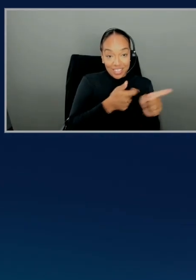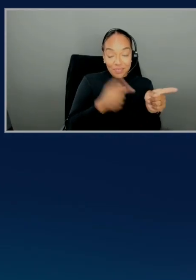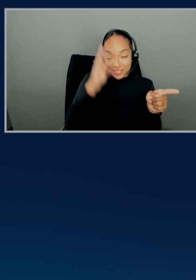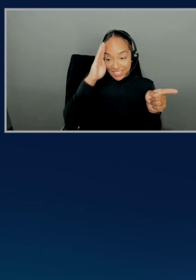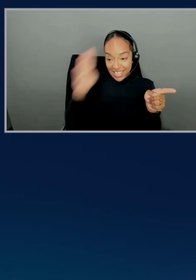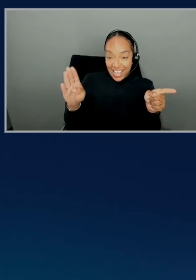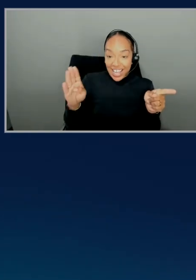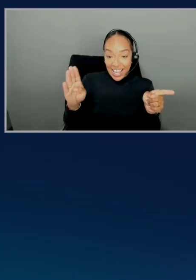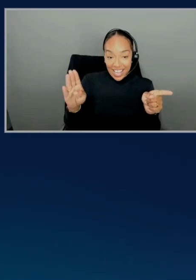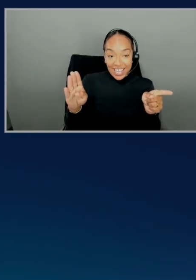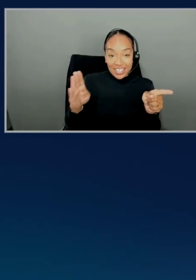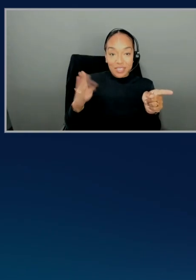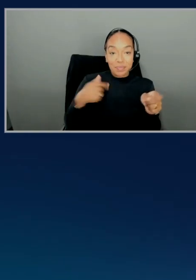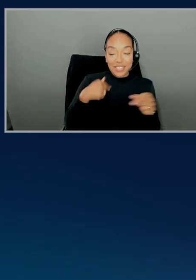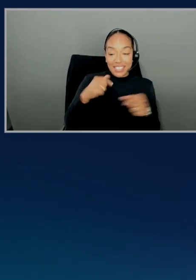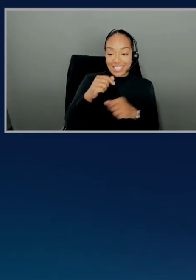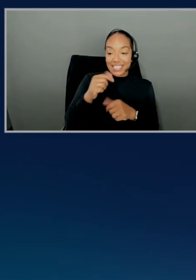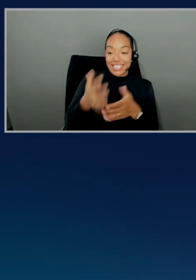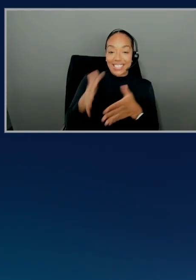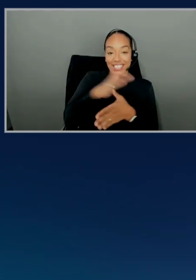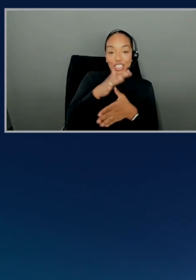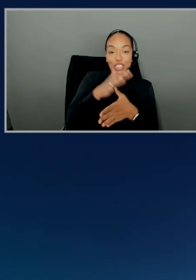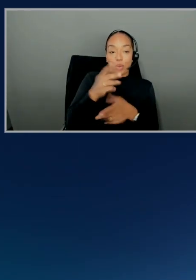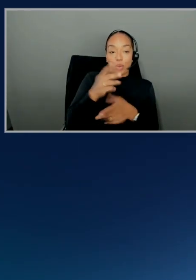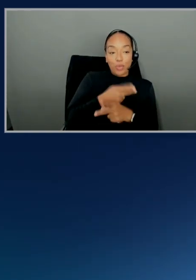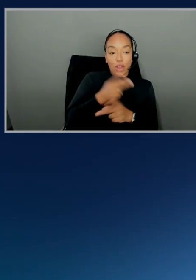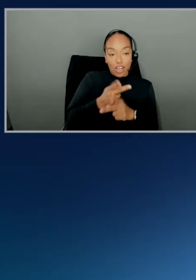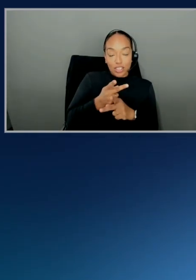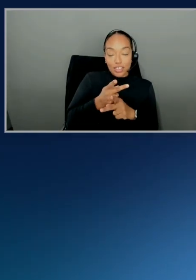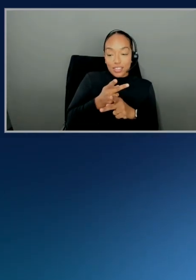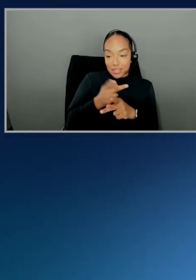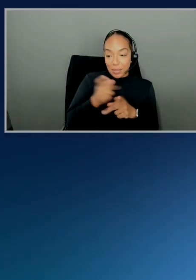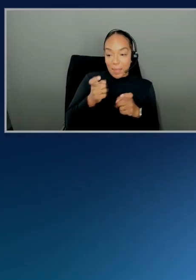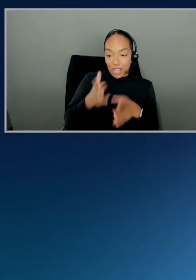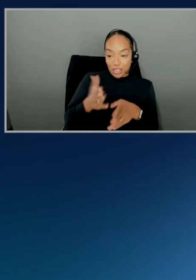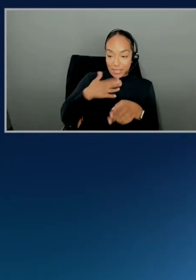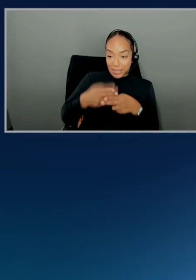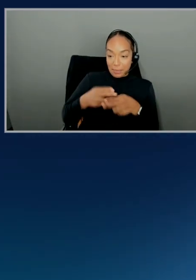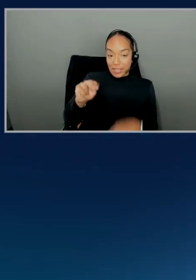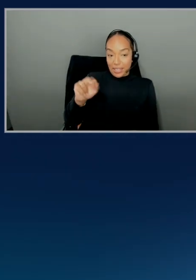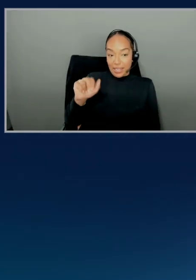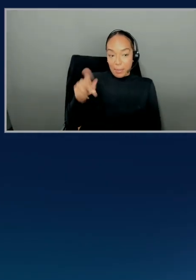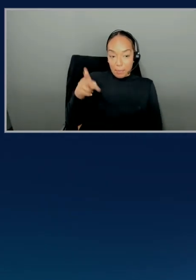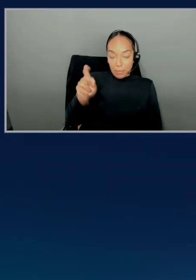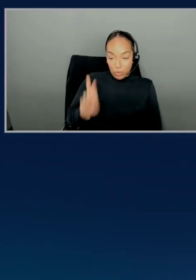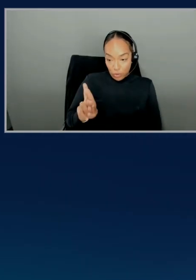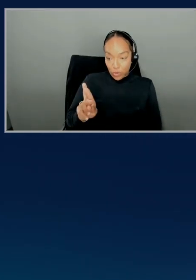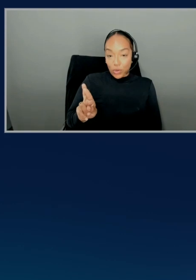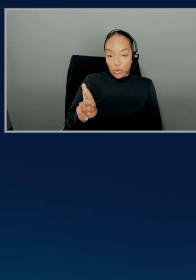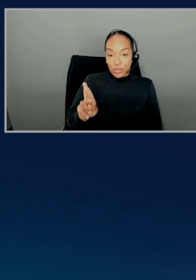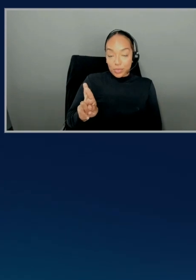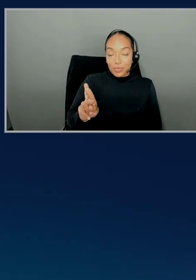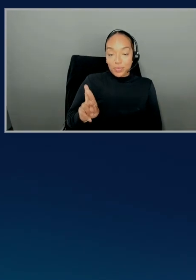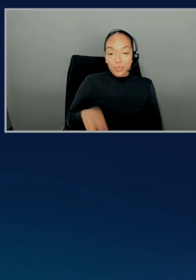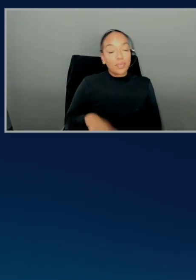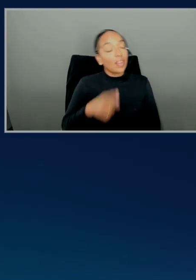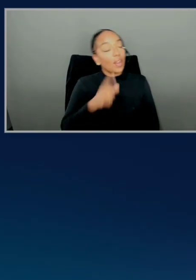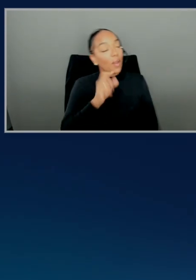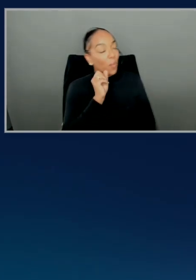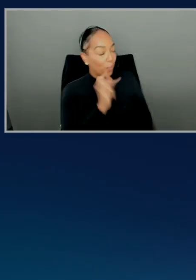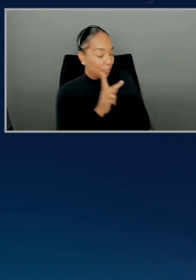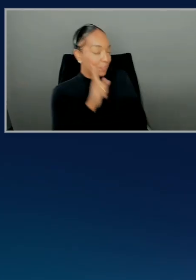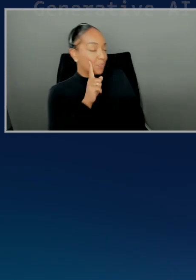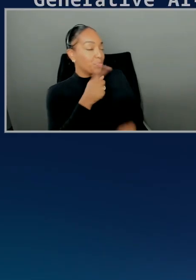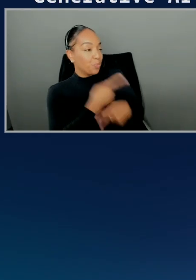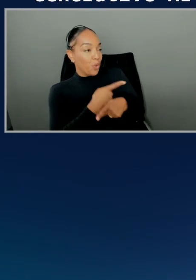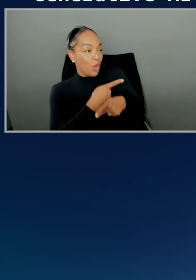Nupur. I'm the Senior Product Manager for Amazon Q Apps, and I'm excited to be here with you. So, productivity. Some of